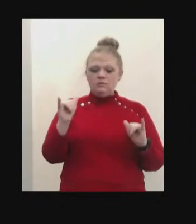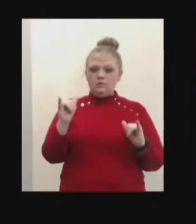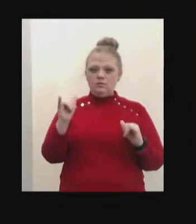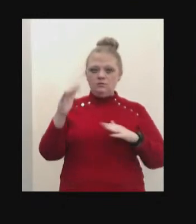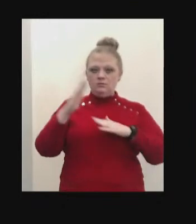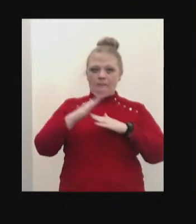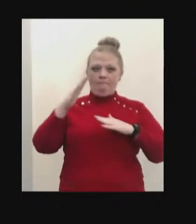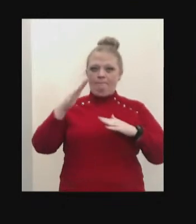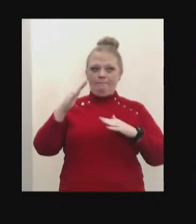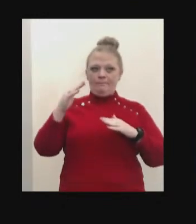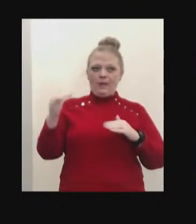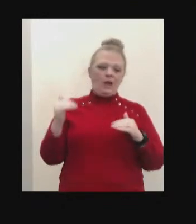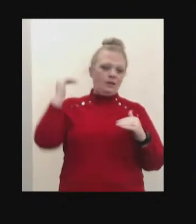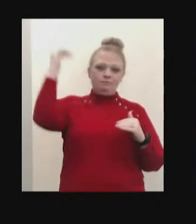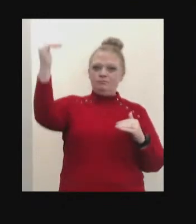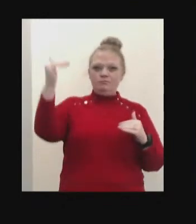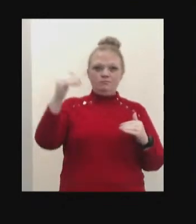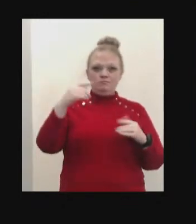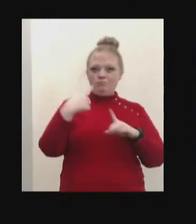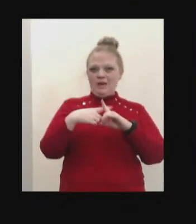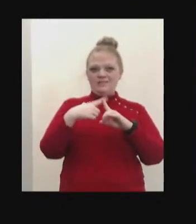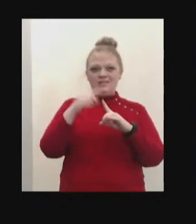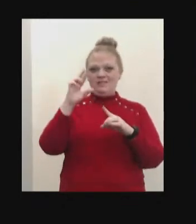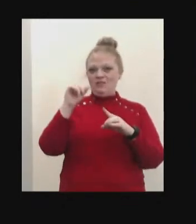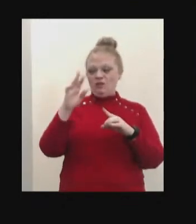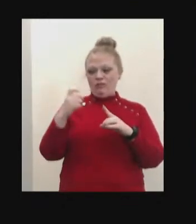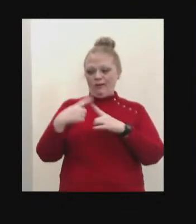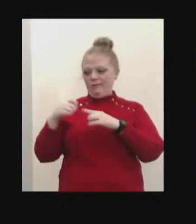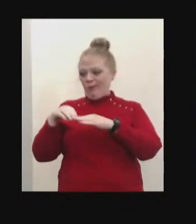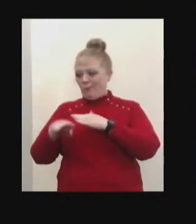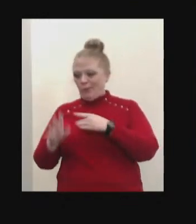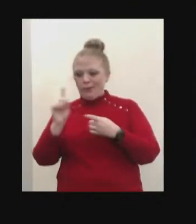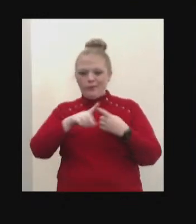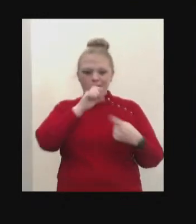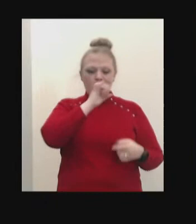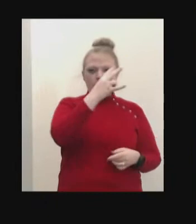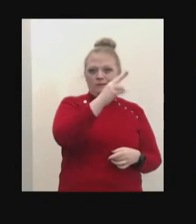rates. For those from basically birth to 17 years old, the